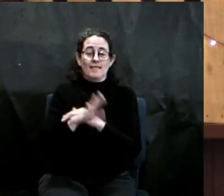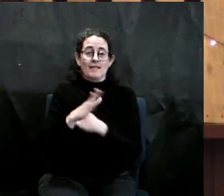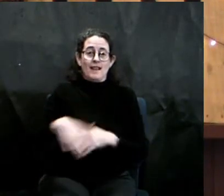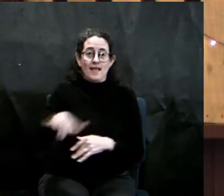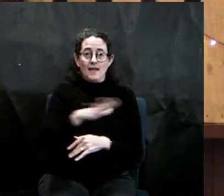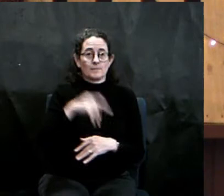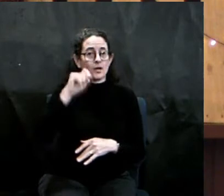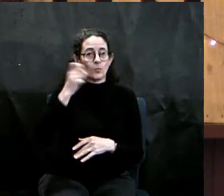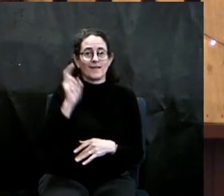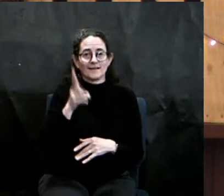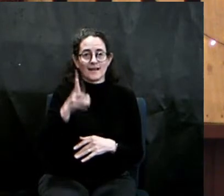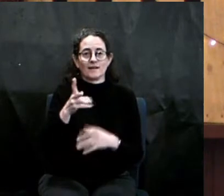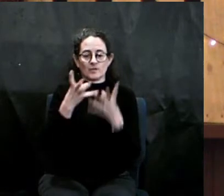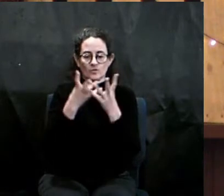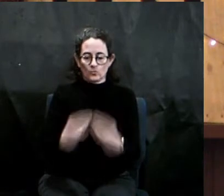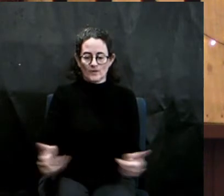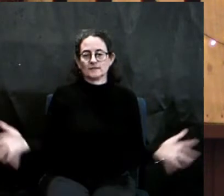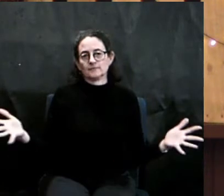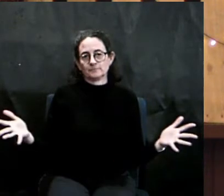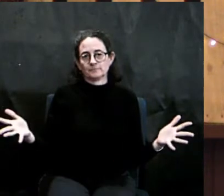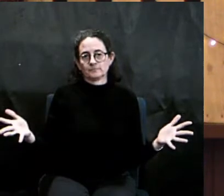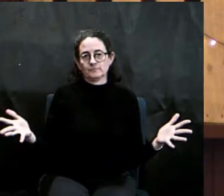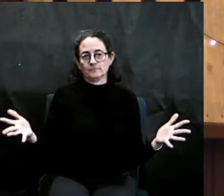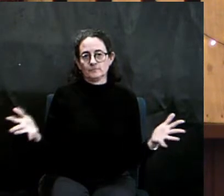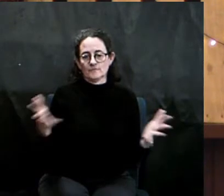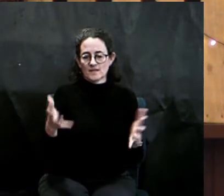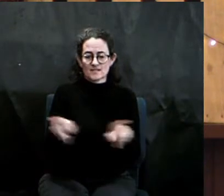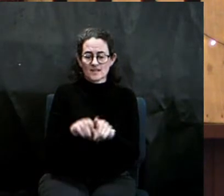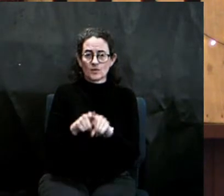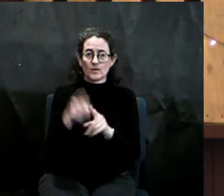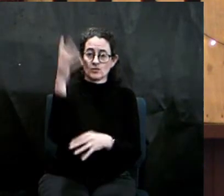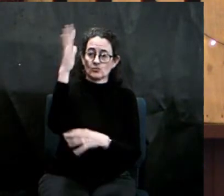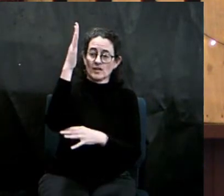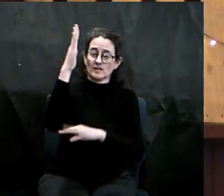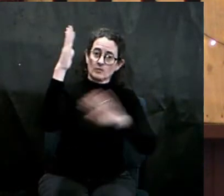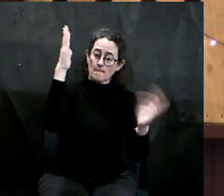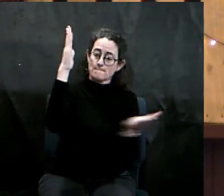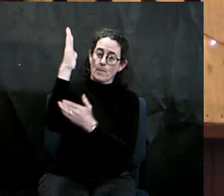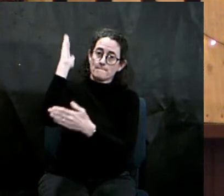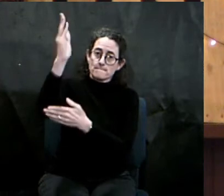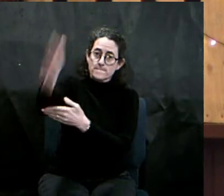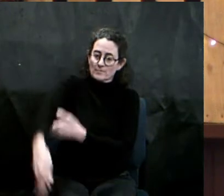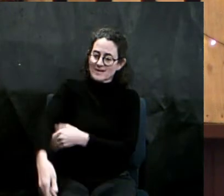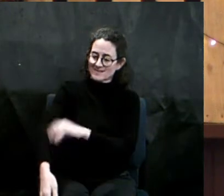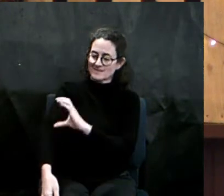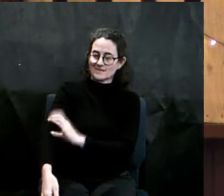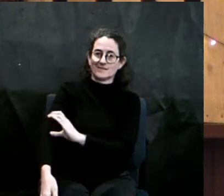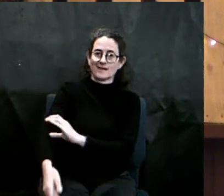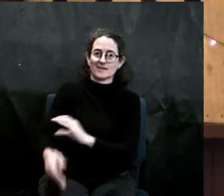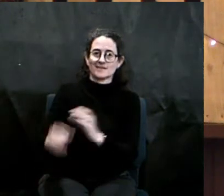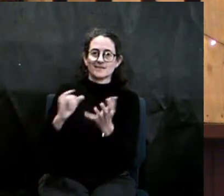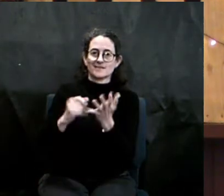waste. But as the terebinth and oak leave stumps when they are cut down, so the holy seed will be the stump in the land.